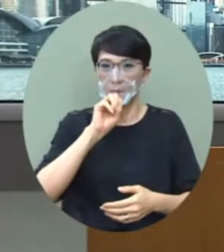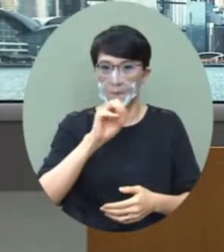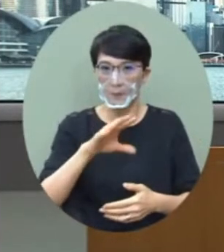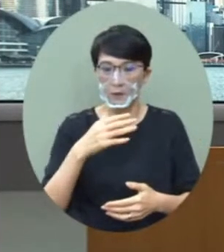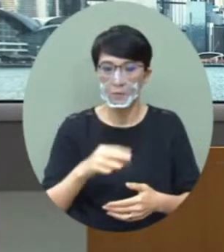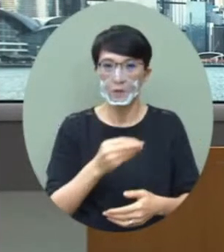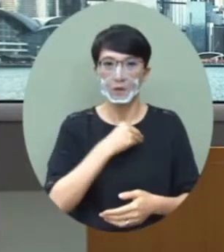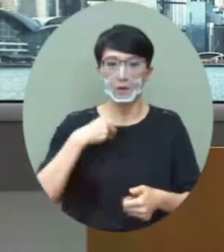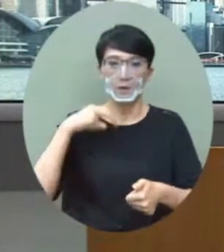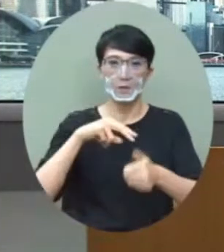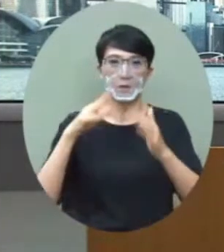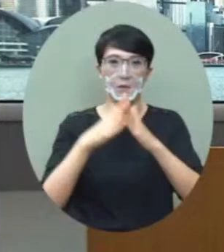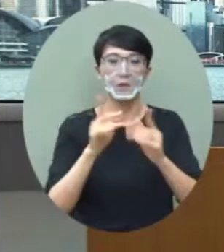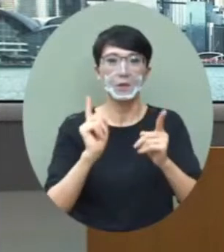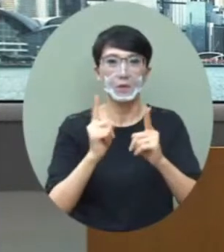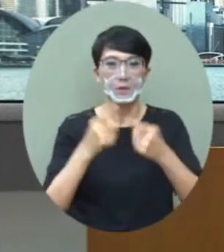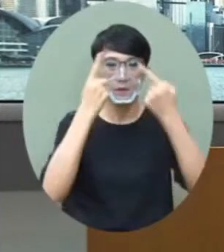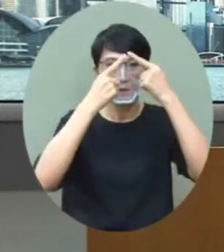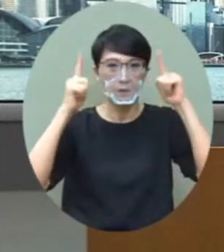We have consulted